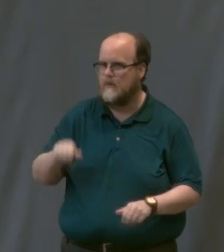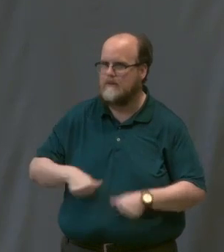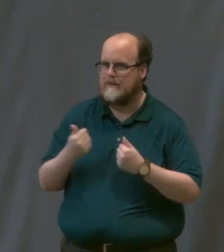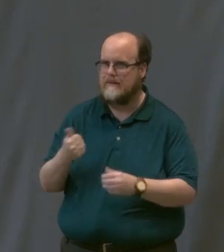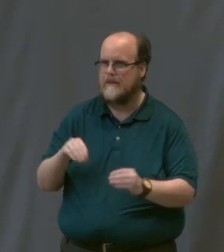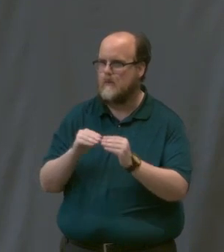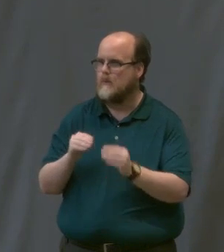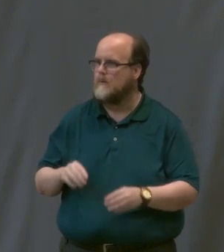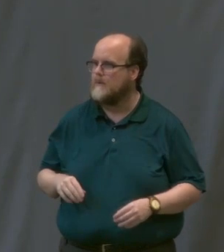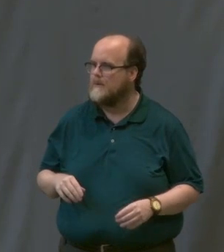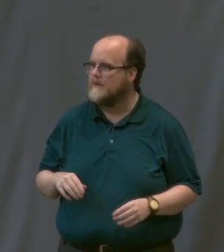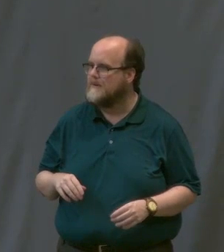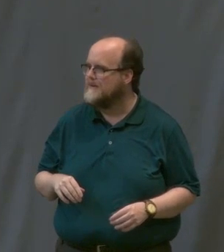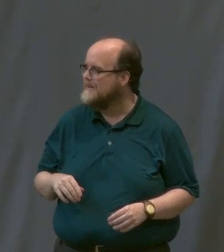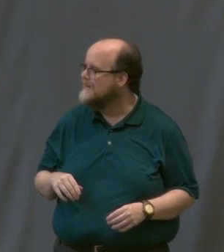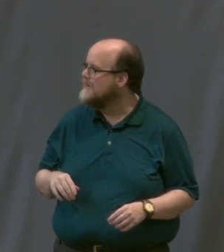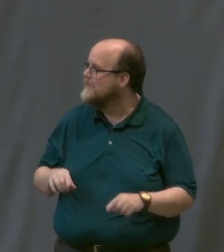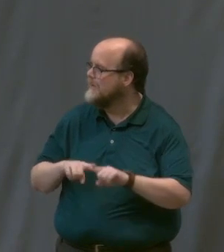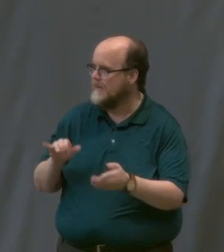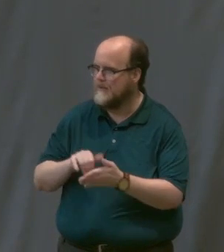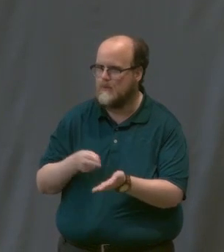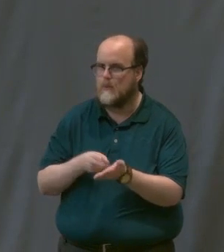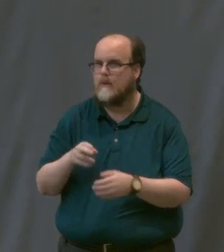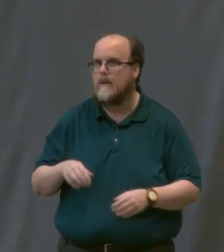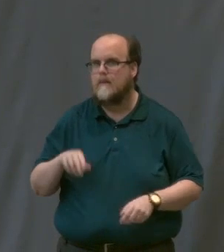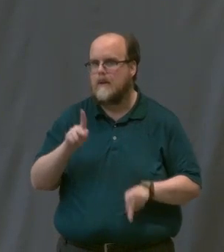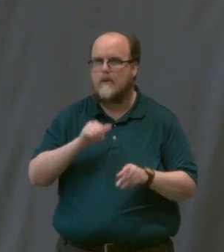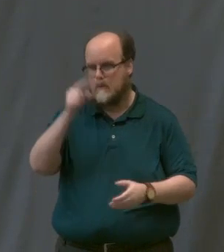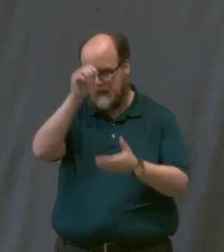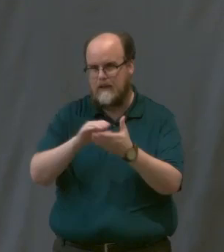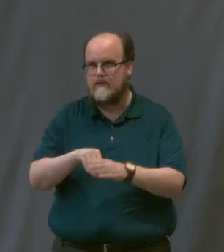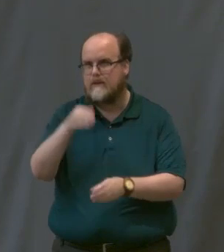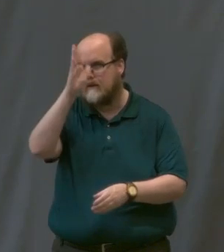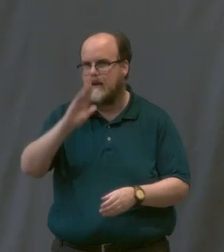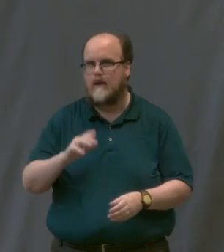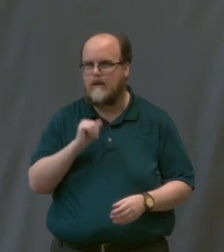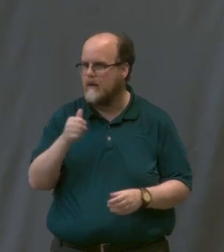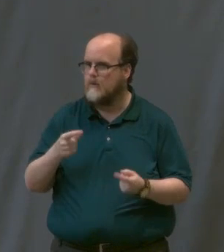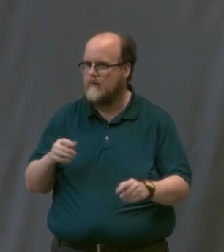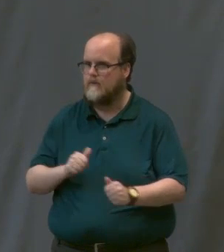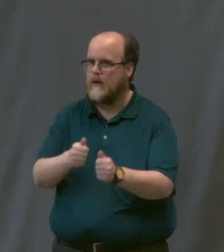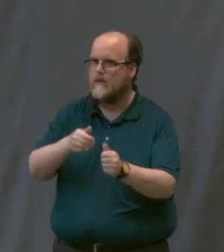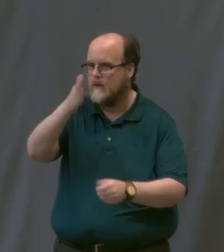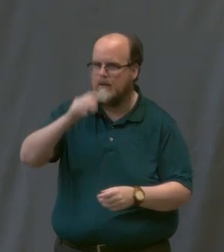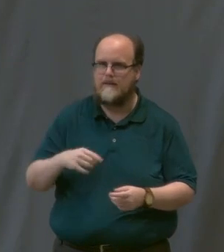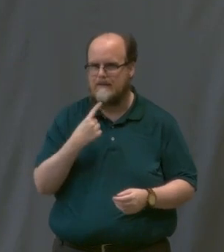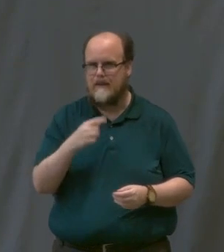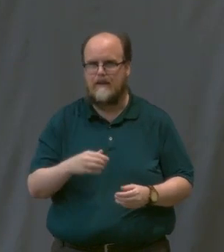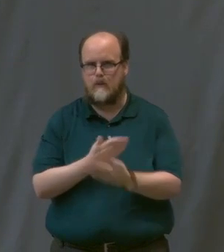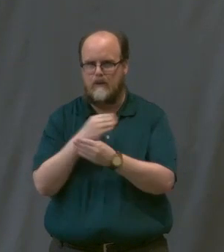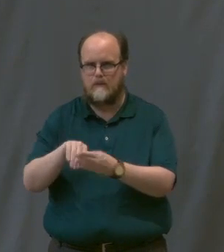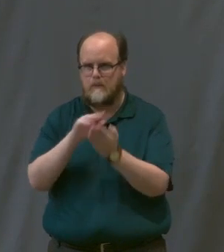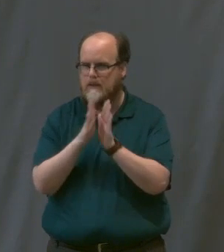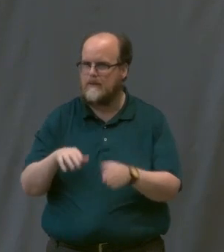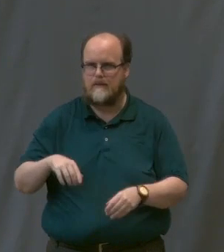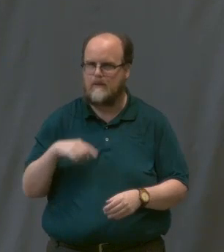anymore. Yeah. But that's true. People who do not believe in God, people who are not trying to follow God, they'll say rest in peace all the time. I don't know